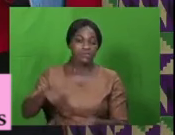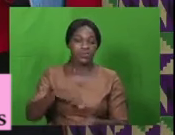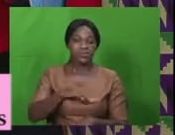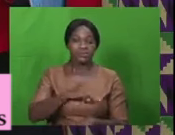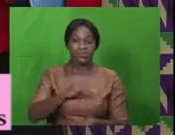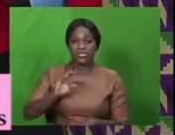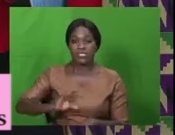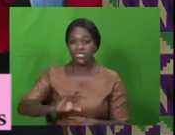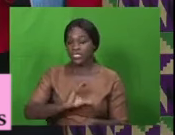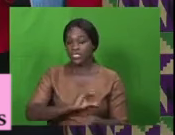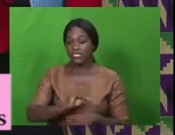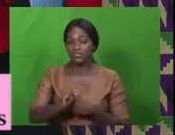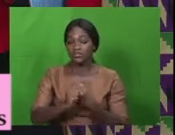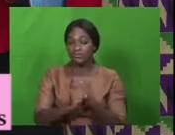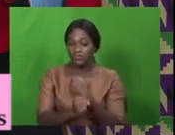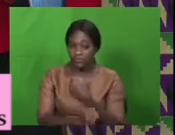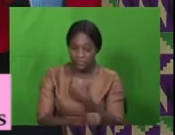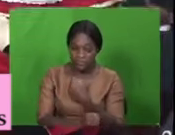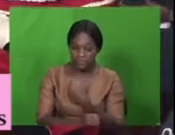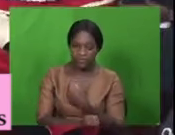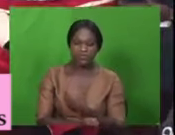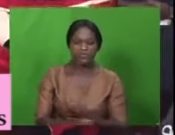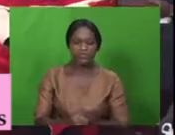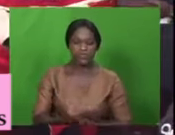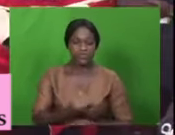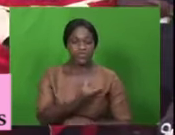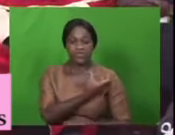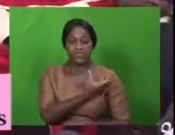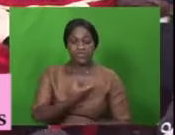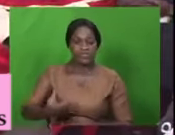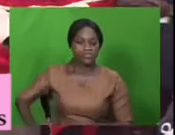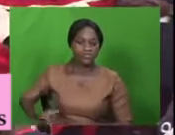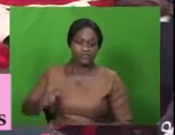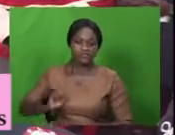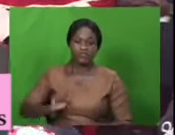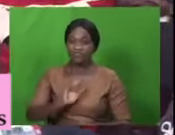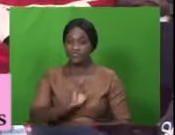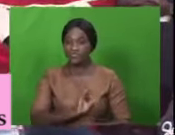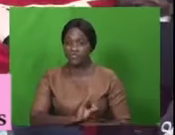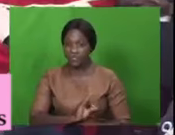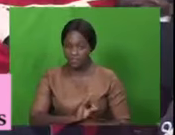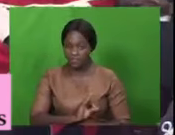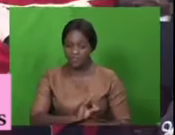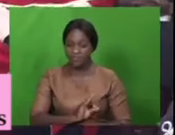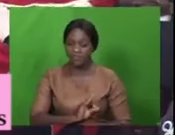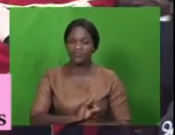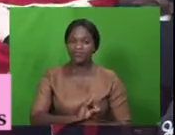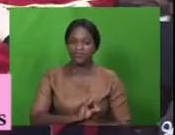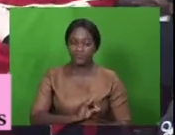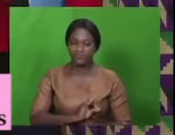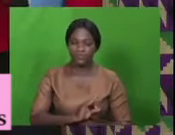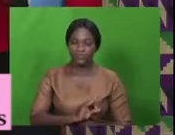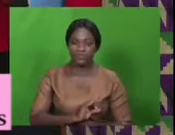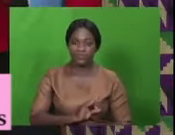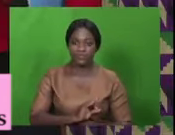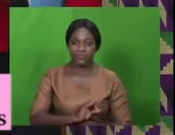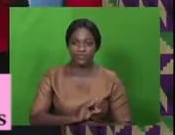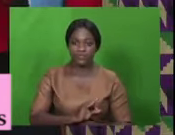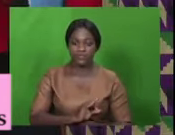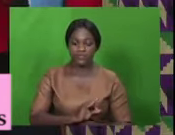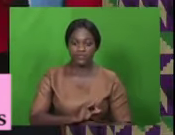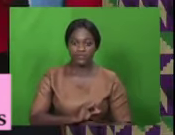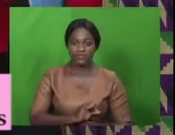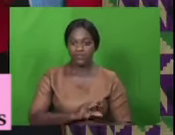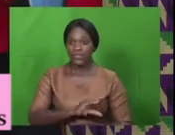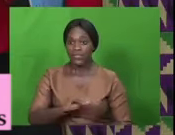State, Chief of Staff of the Office of the President, the Honorable Akusia Frima Osei Opare,